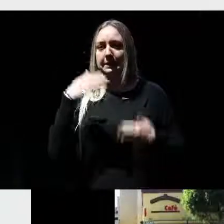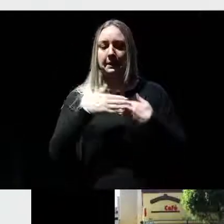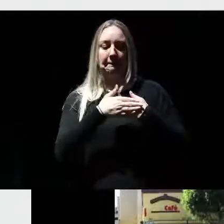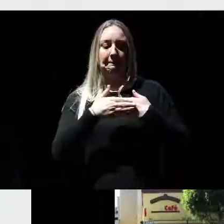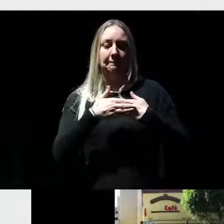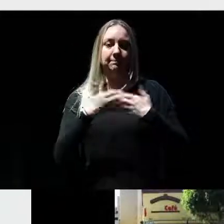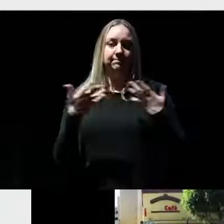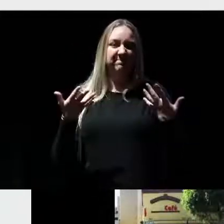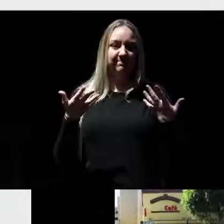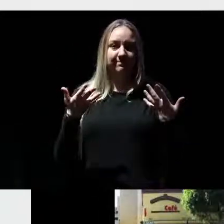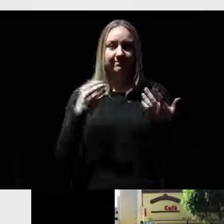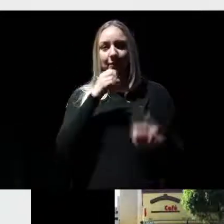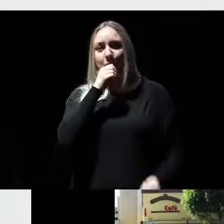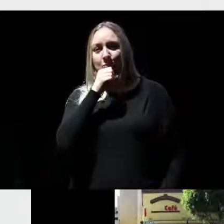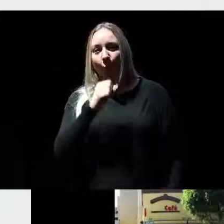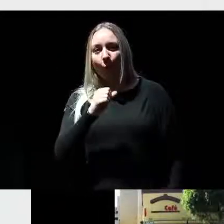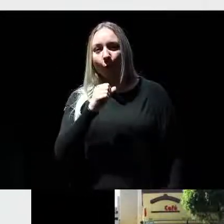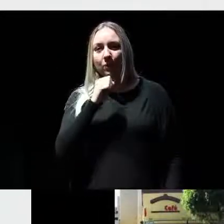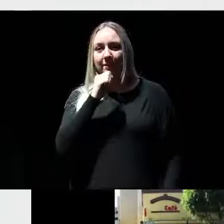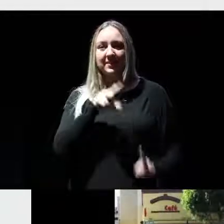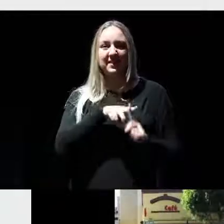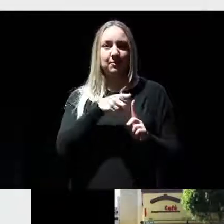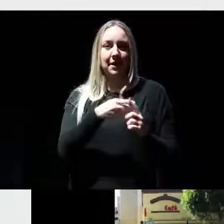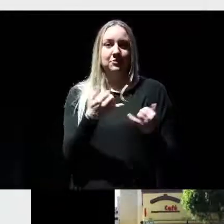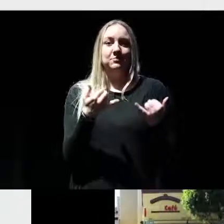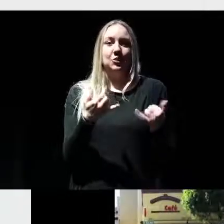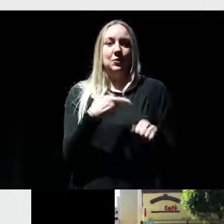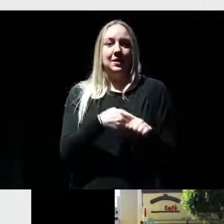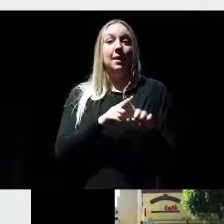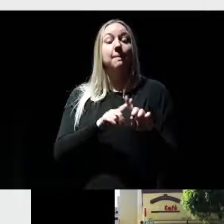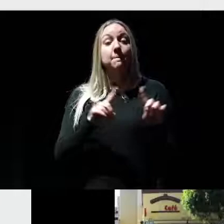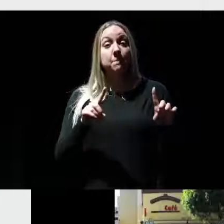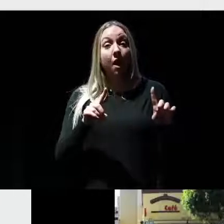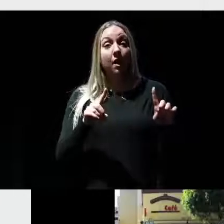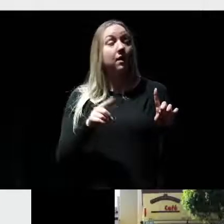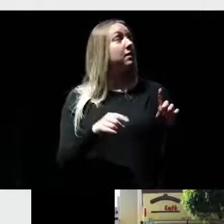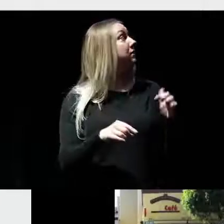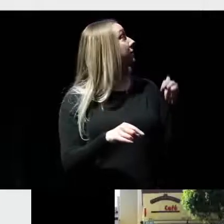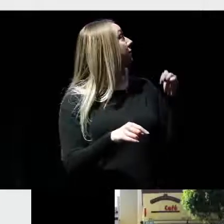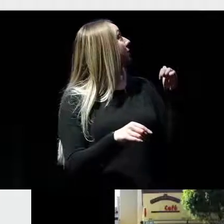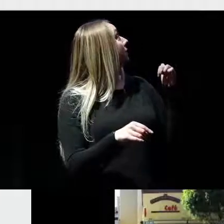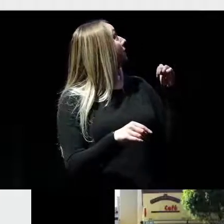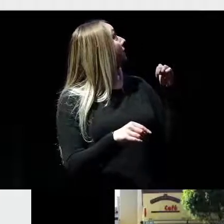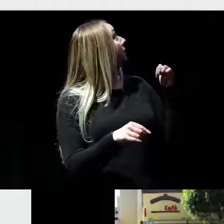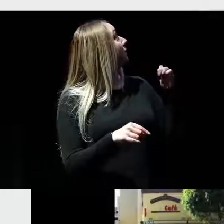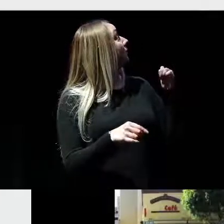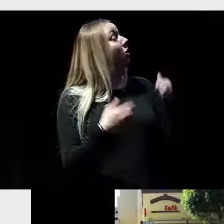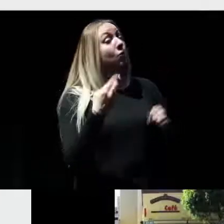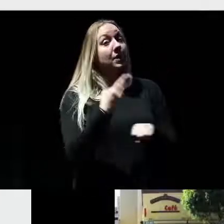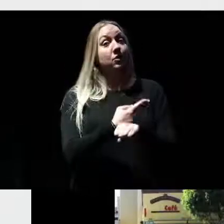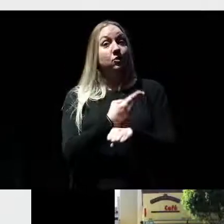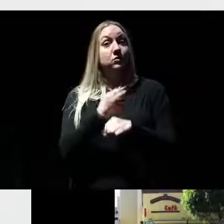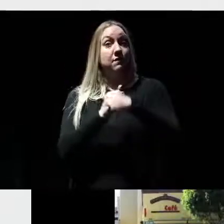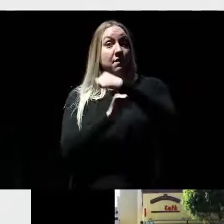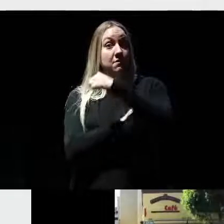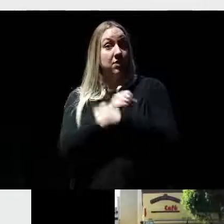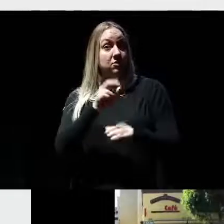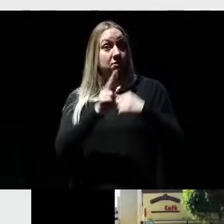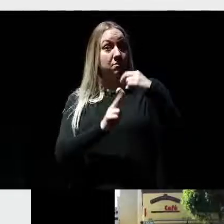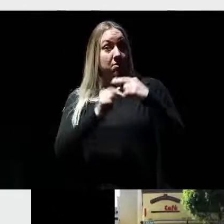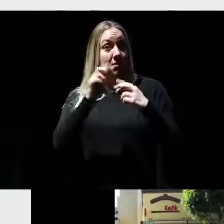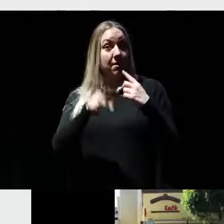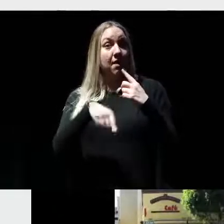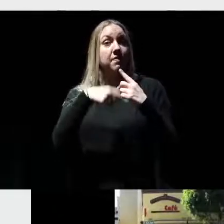had largely outlived its purpose, and that became the new base of the building. And then we needled down through